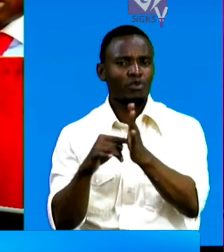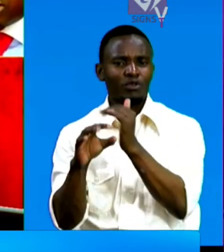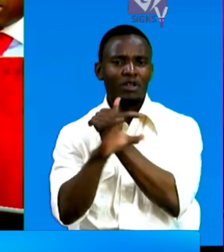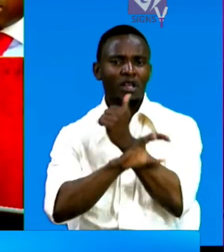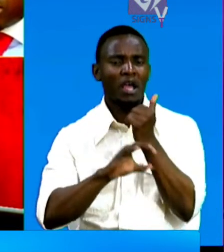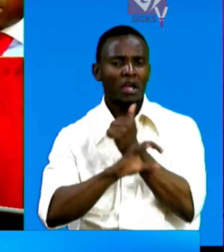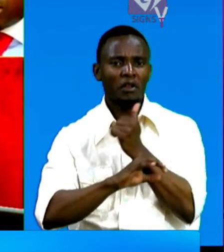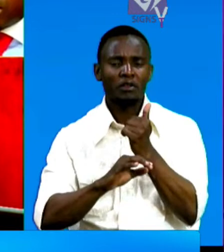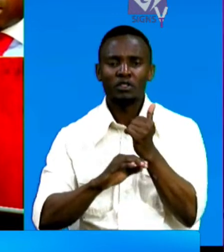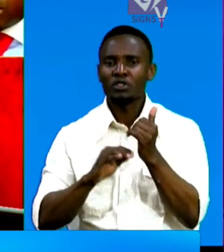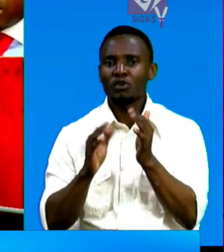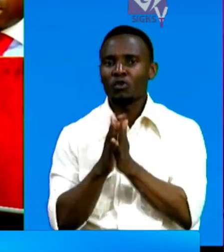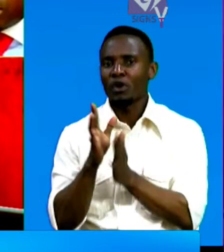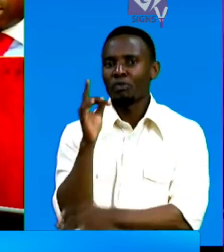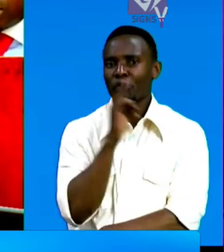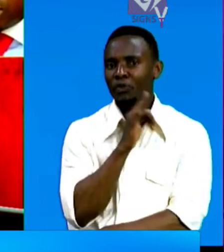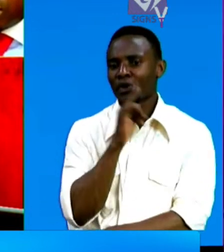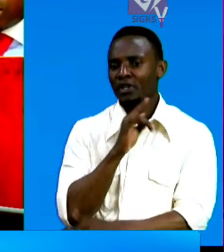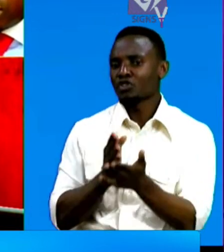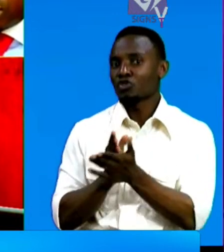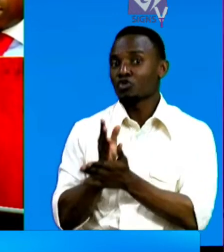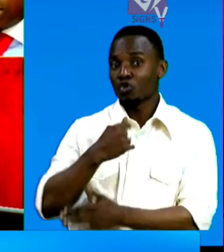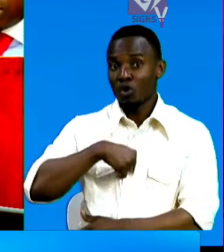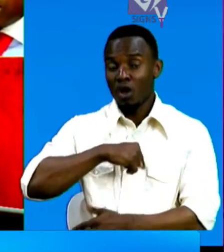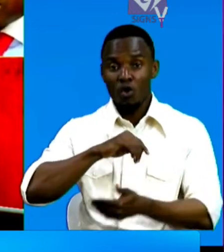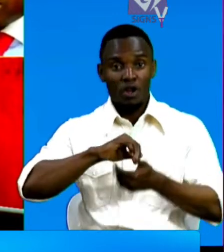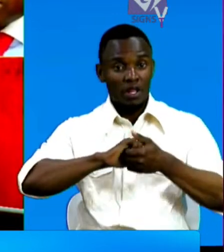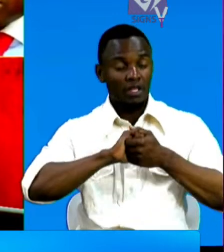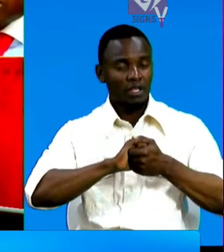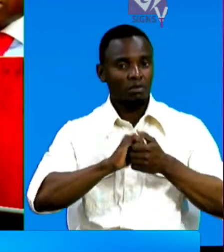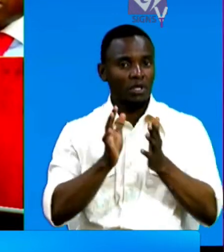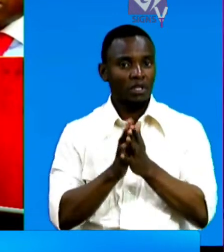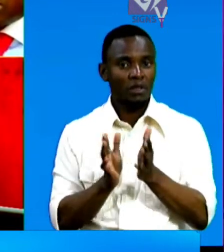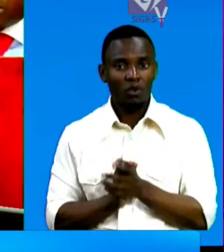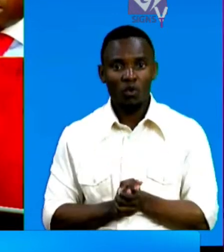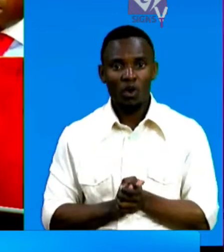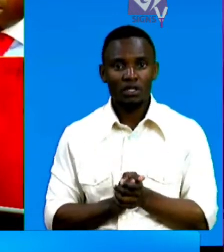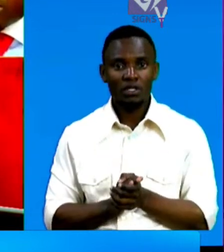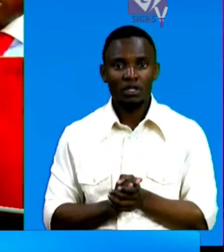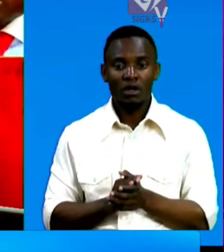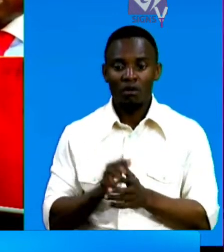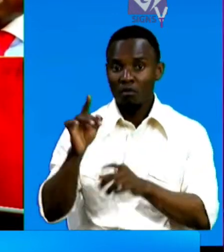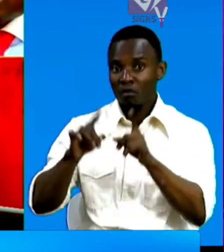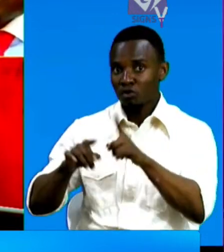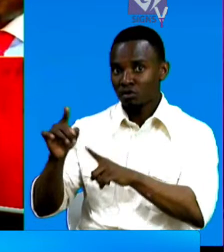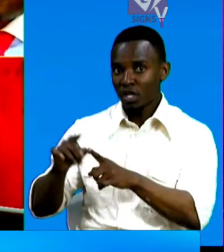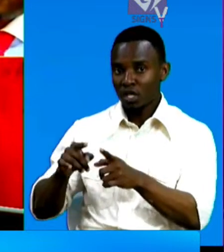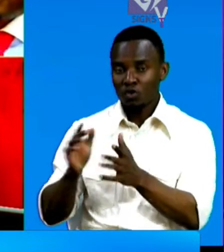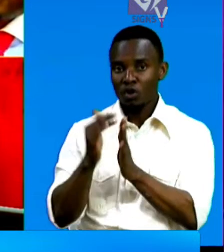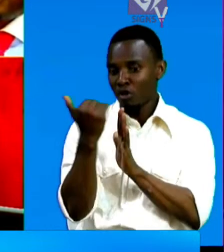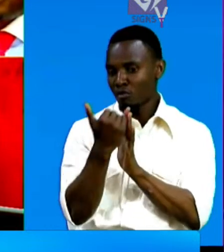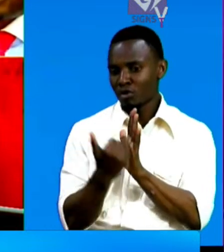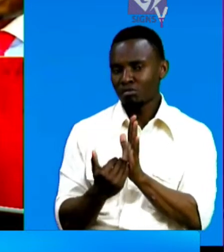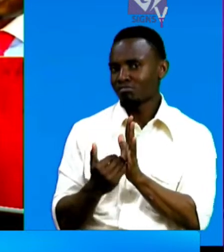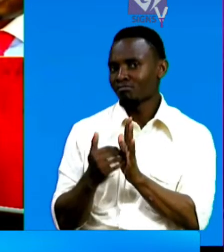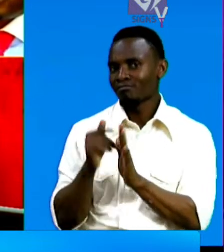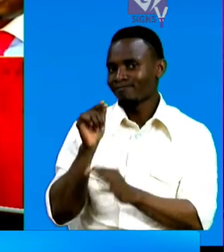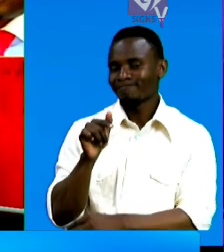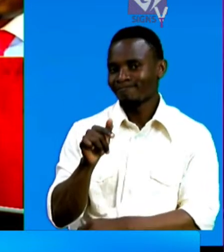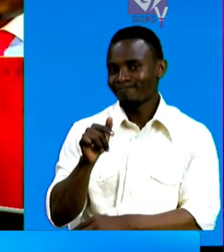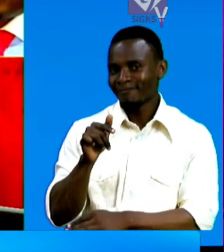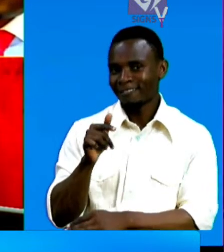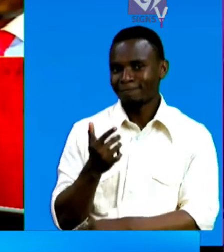through our engagement in the multilateral or regional programs. To be foolhardy,